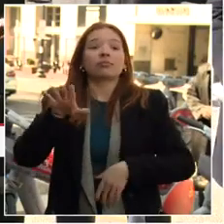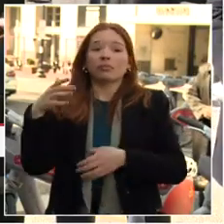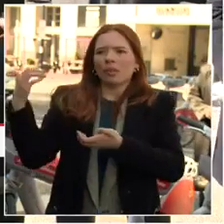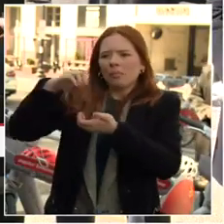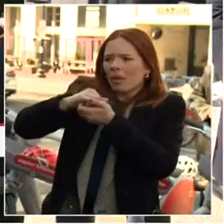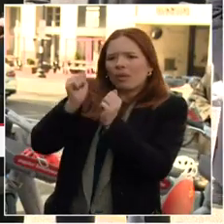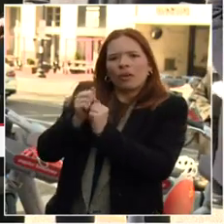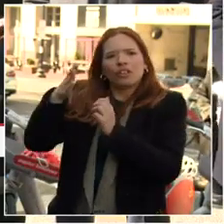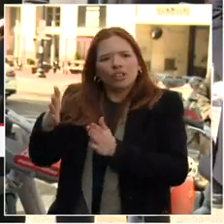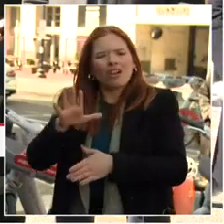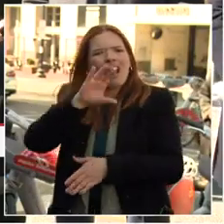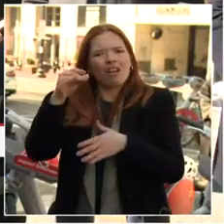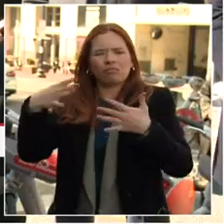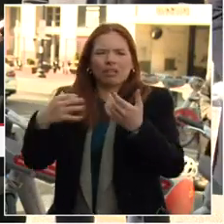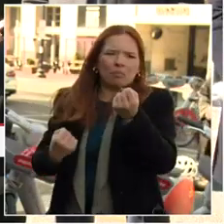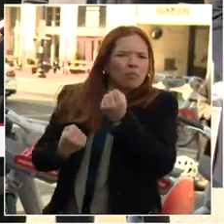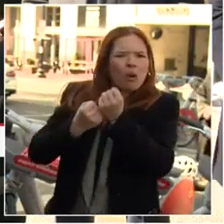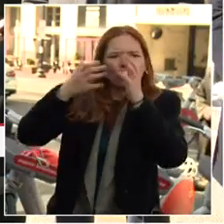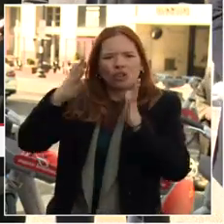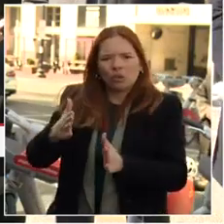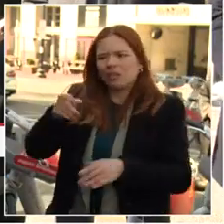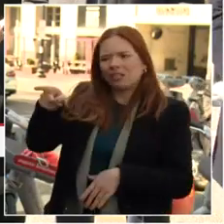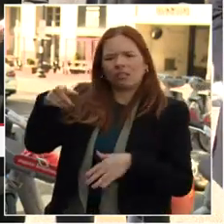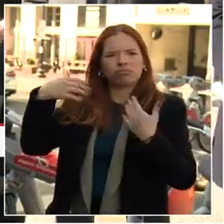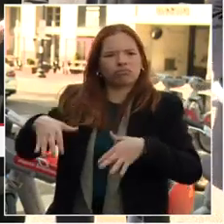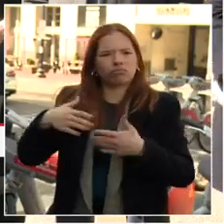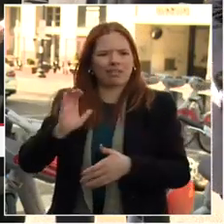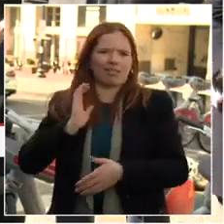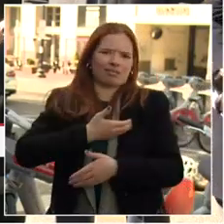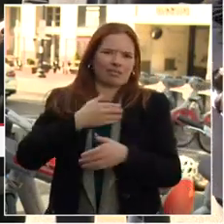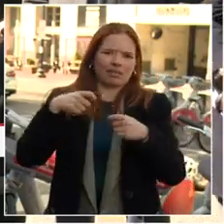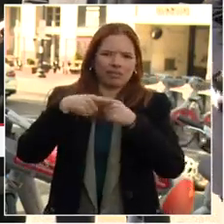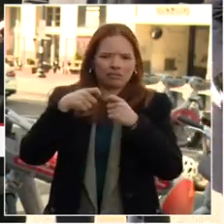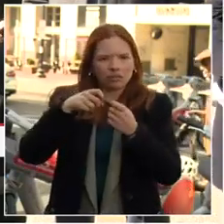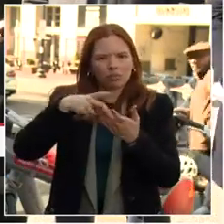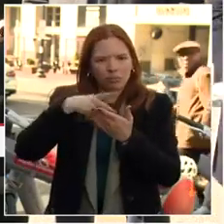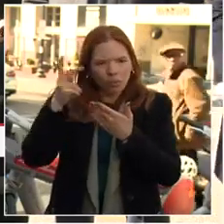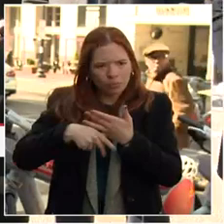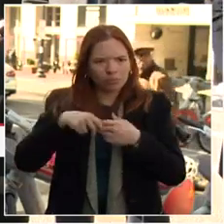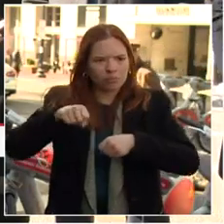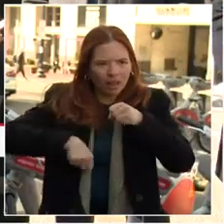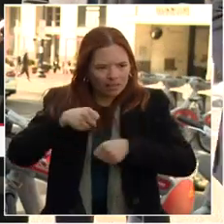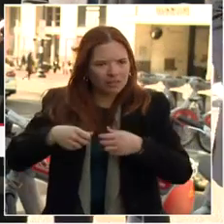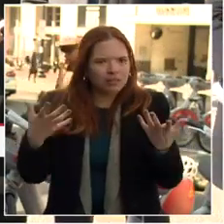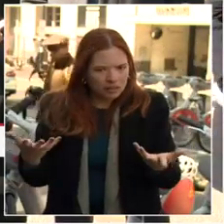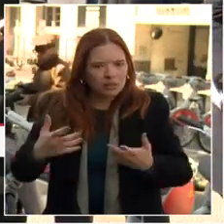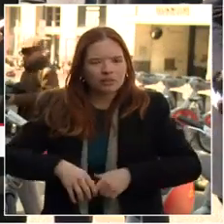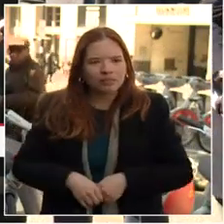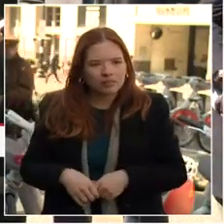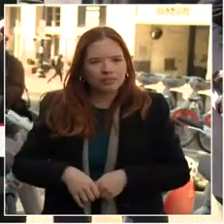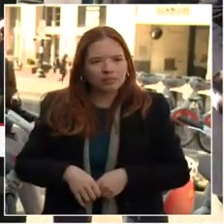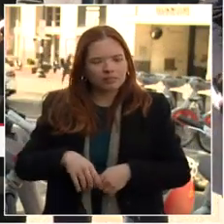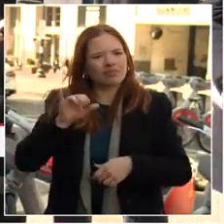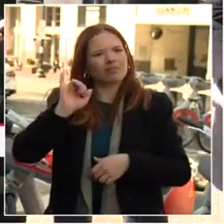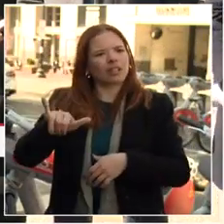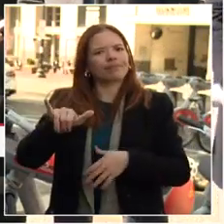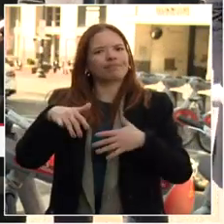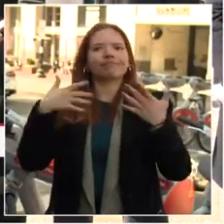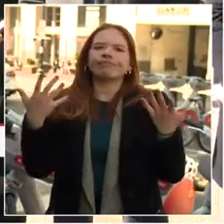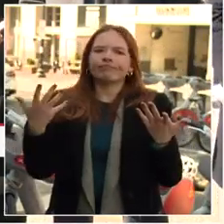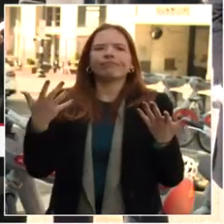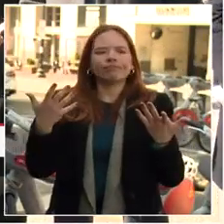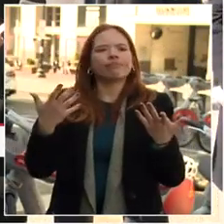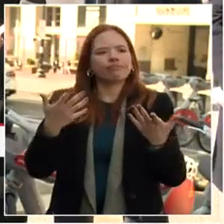of our e-bike program from the U.S. Department of Transportation. He's the Senior Advisor for Research